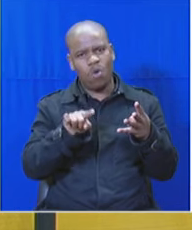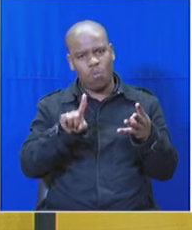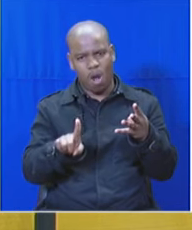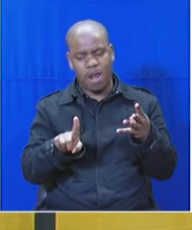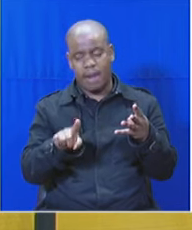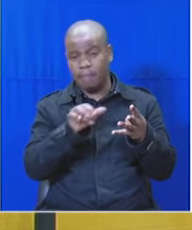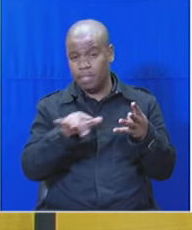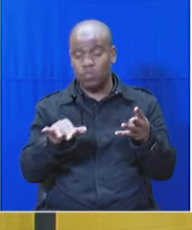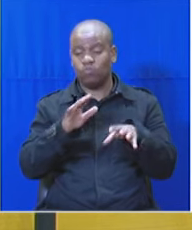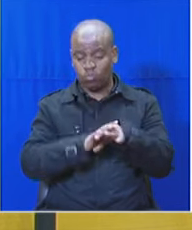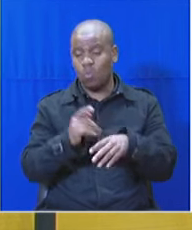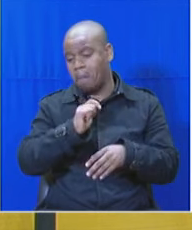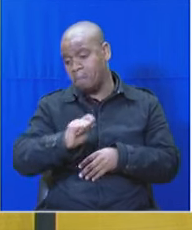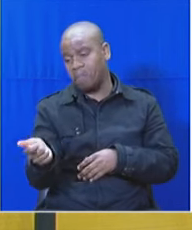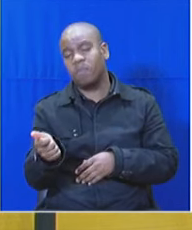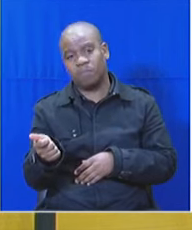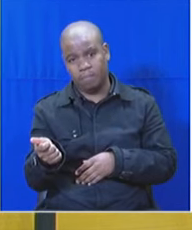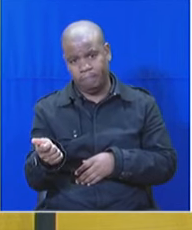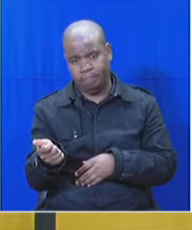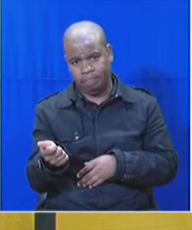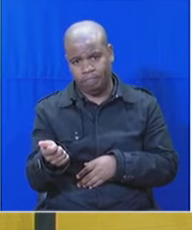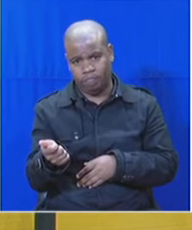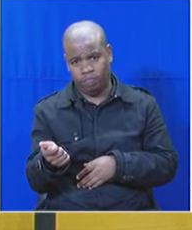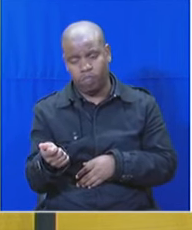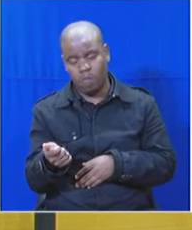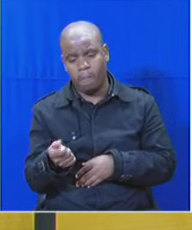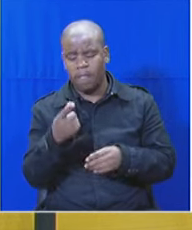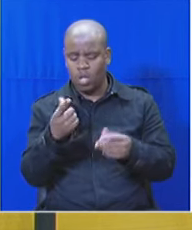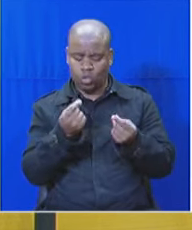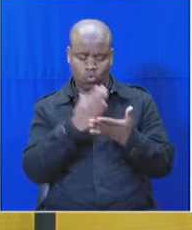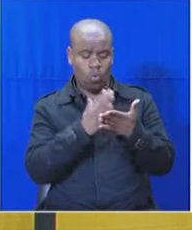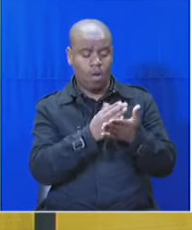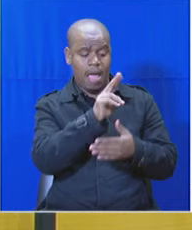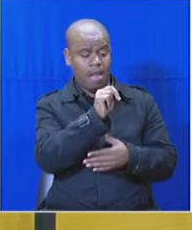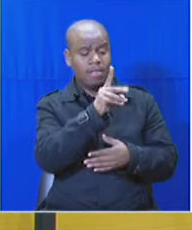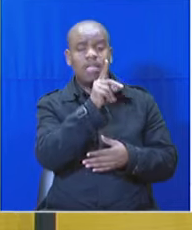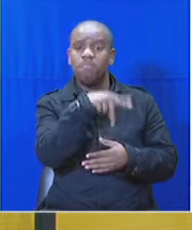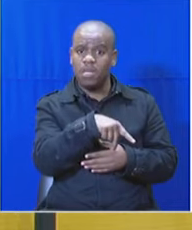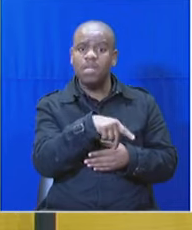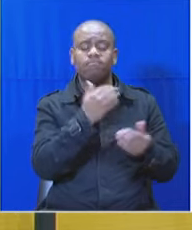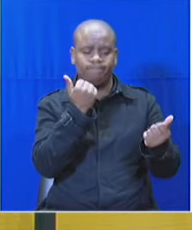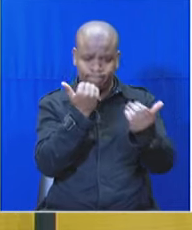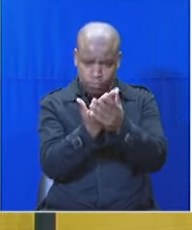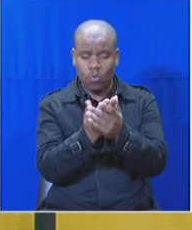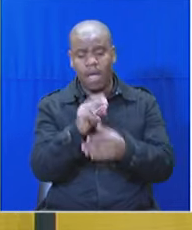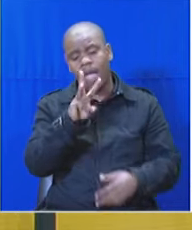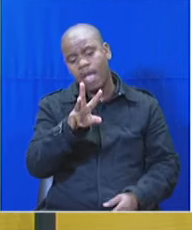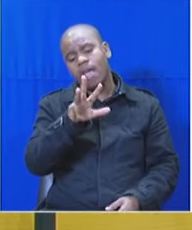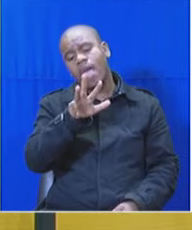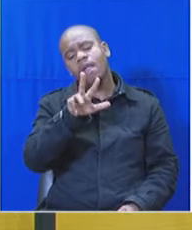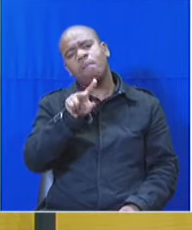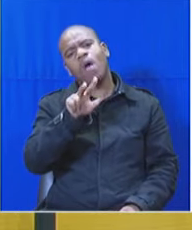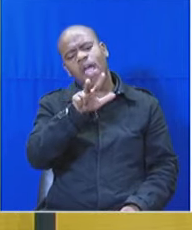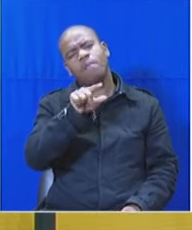in settlement of land claims. To meet the NDP target, we need to transfer another 8.9